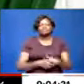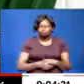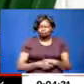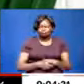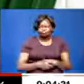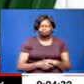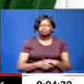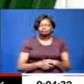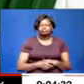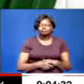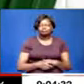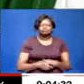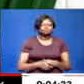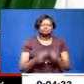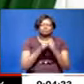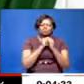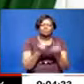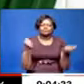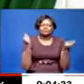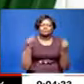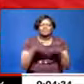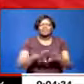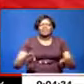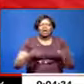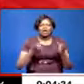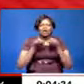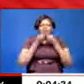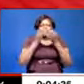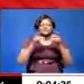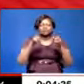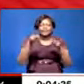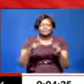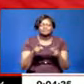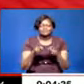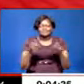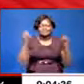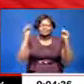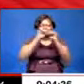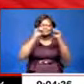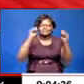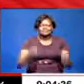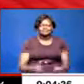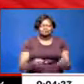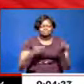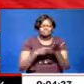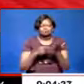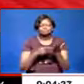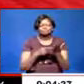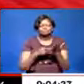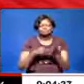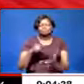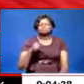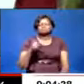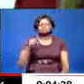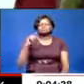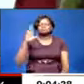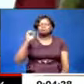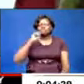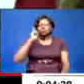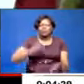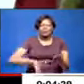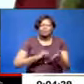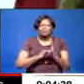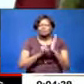efficient land information management system. ICT Cabinet Secretary Joe Mushero noted that the